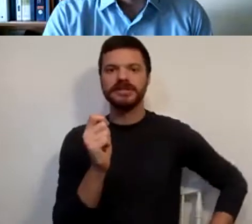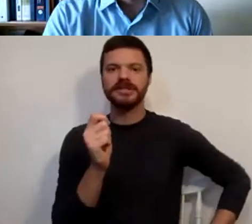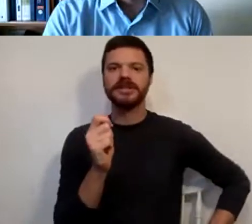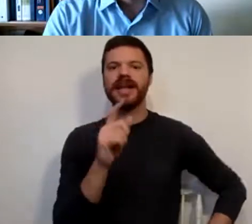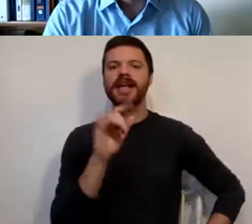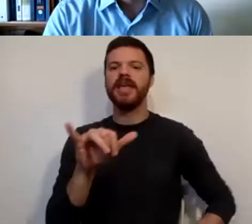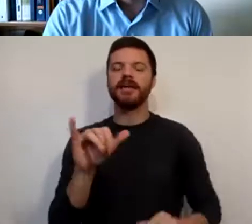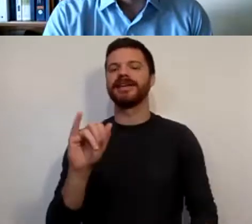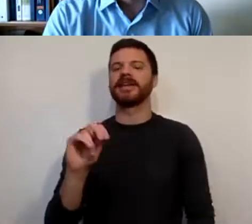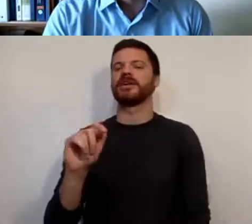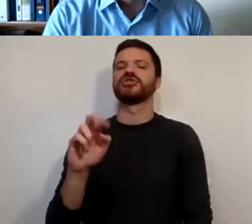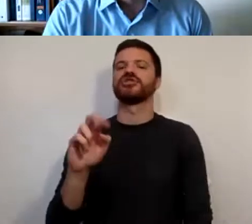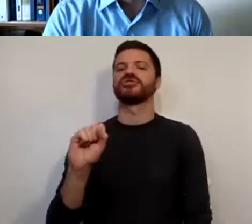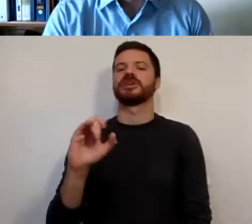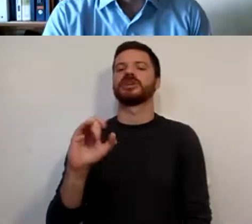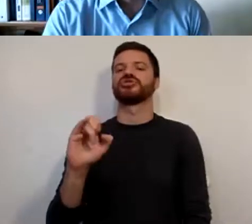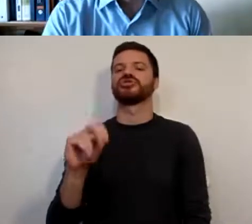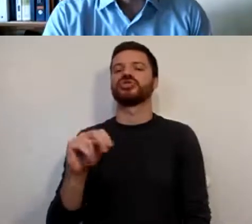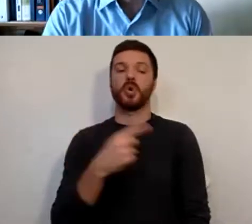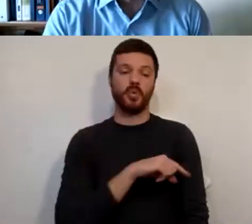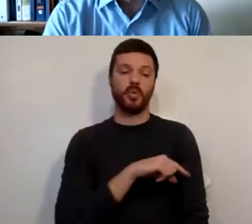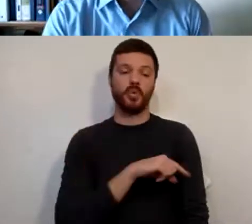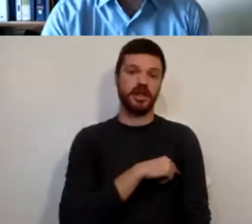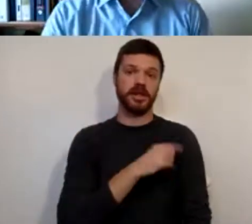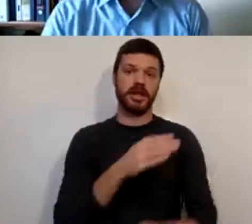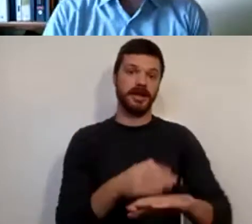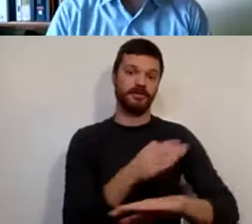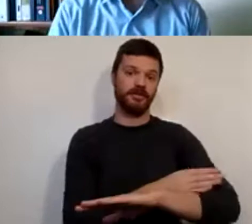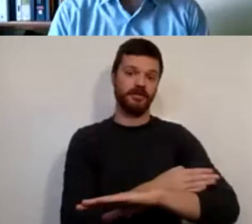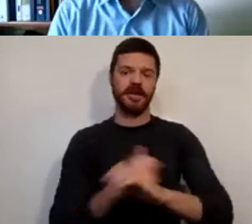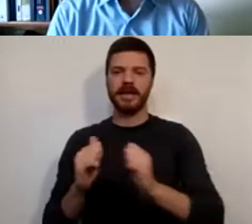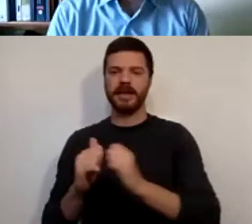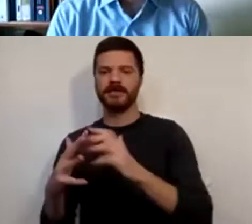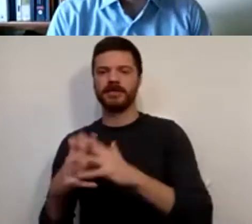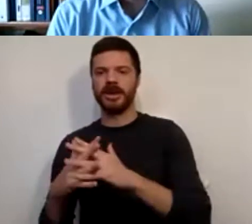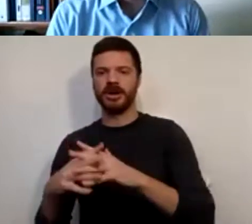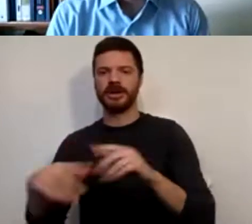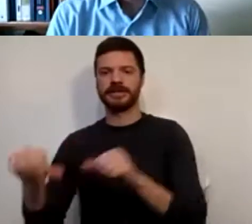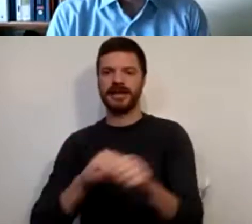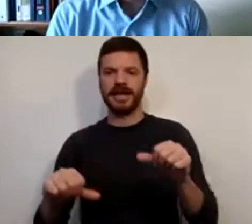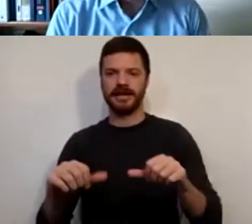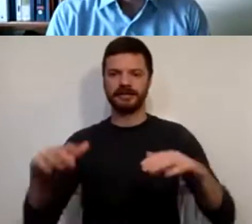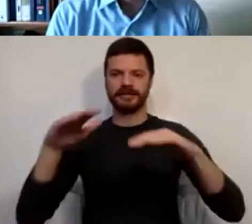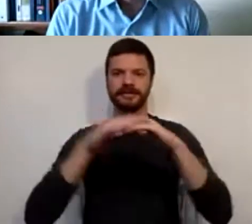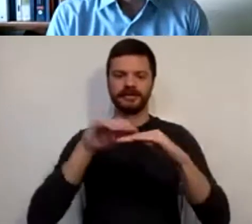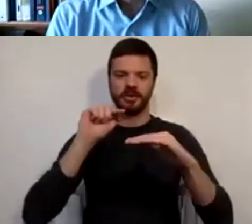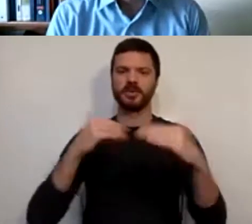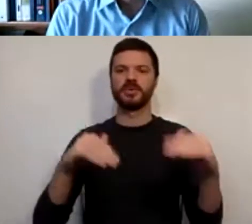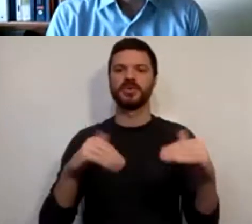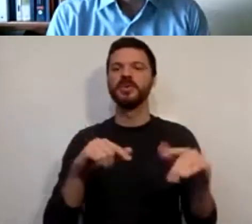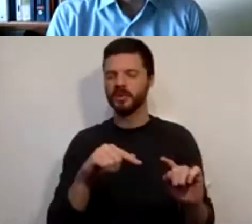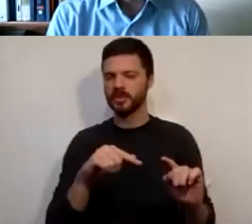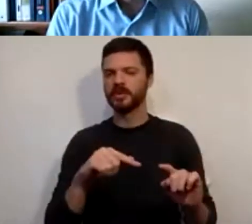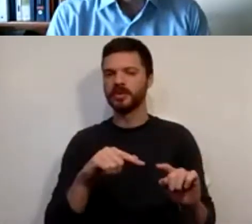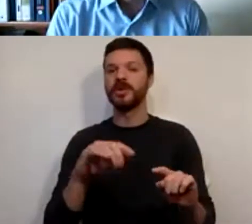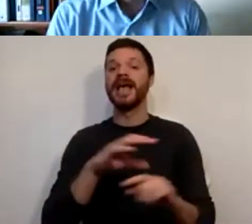between quality improvement and implementation science. And I think that, this is related to strategies, which